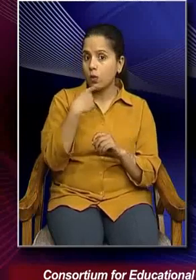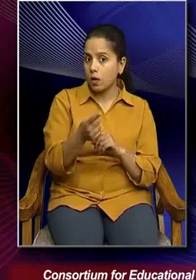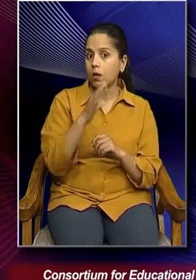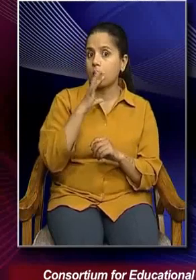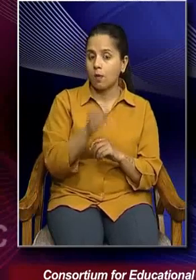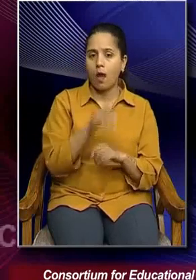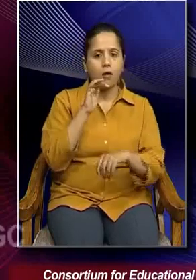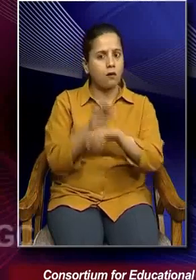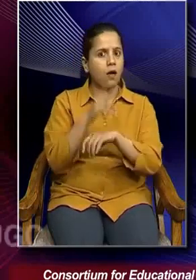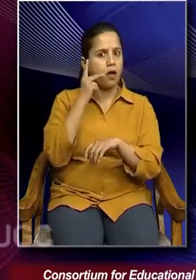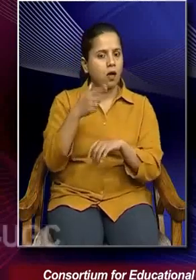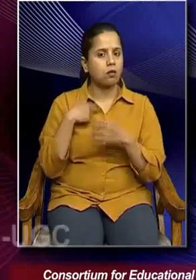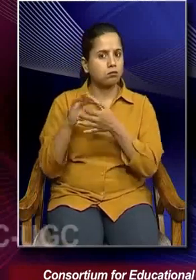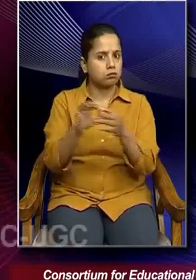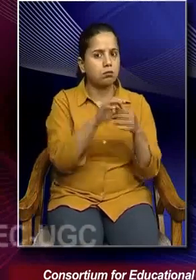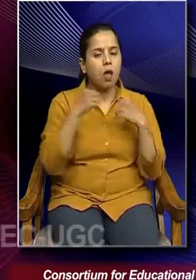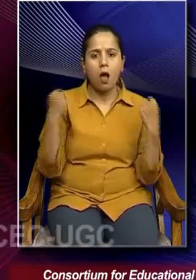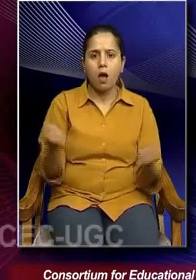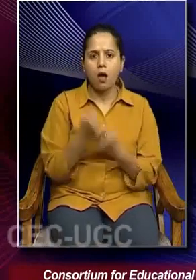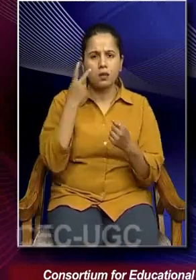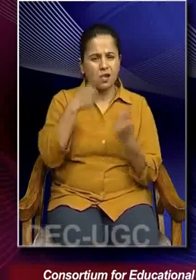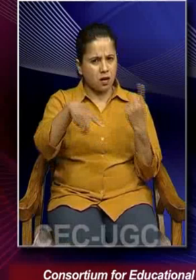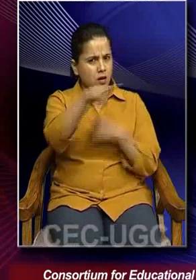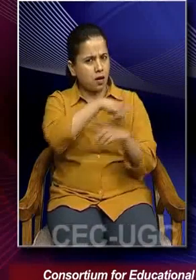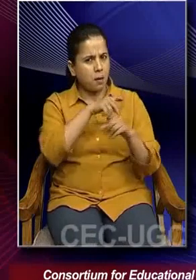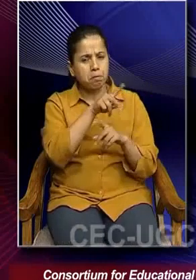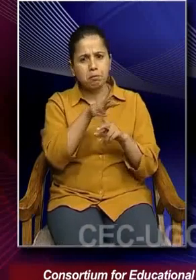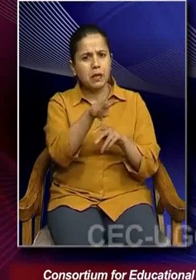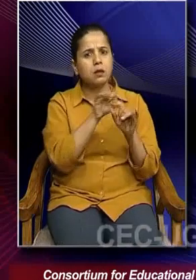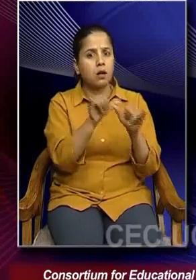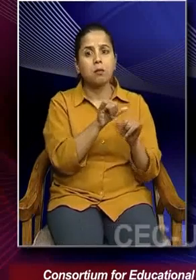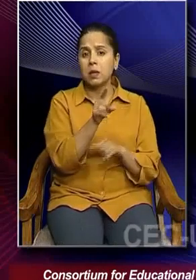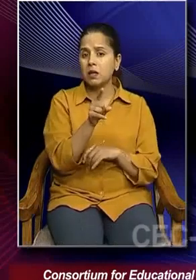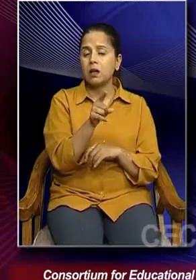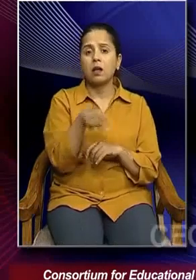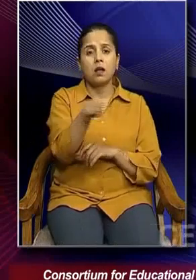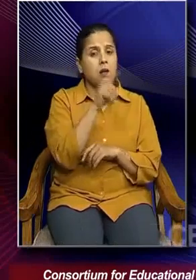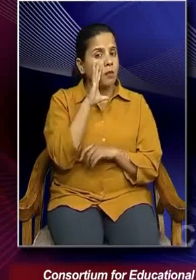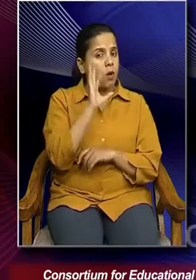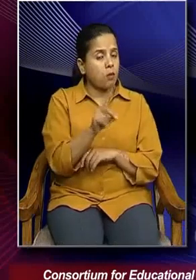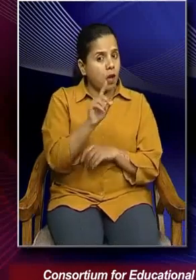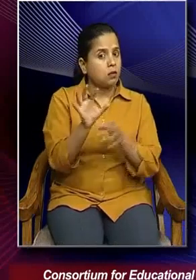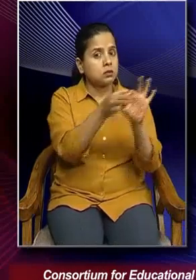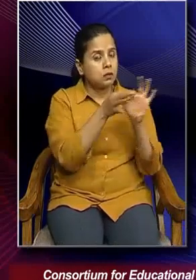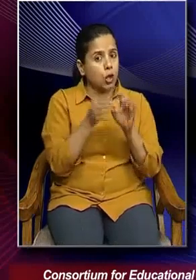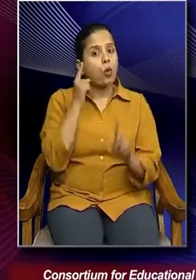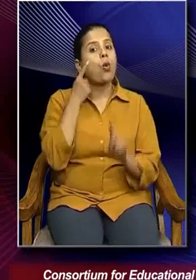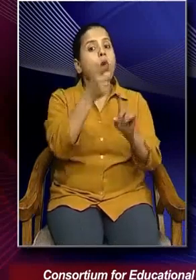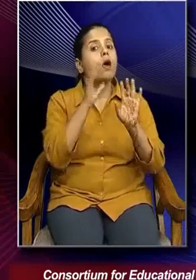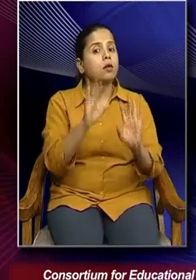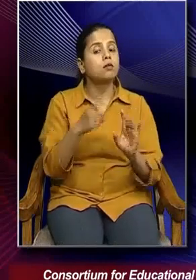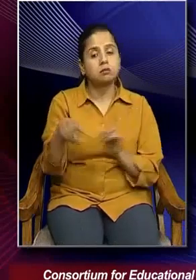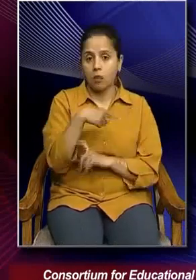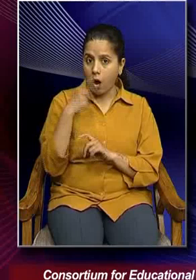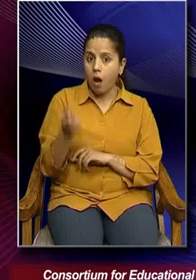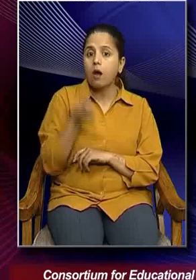to recognize the synergies of action between these very important yet interrelated goals. And also it is critical for us to